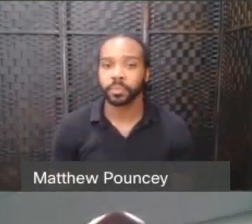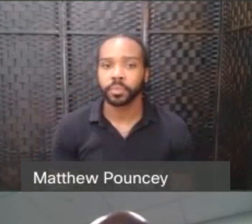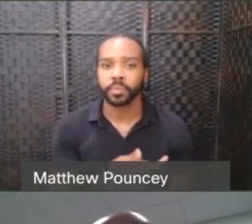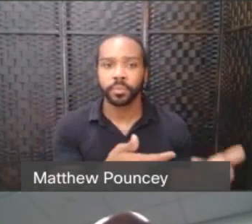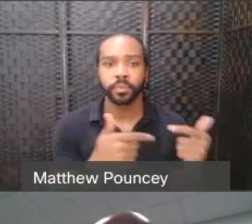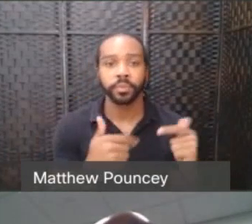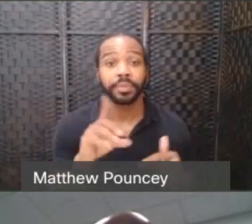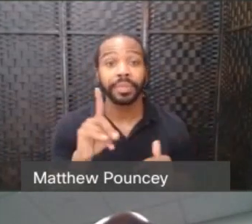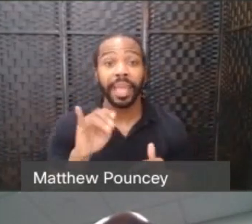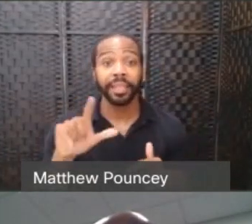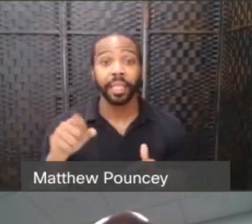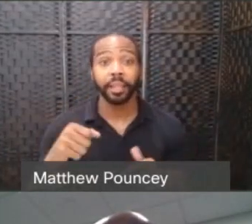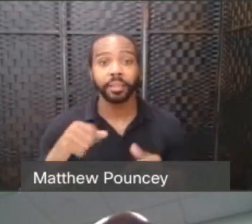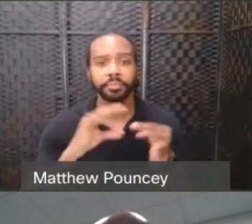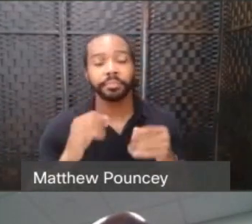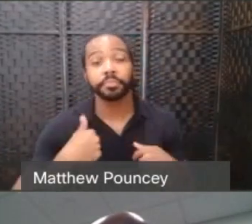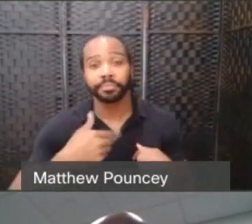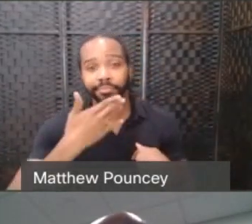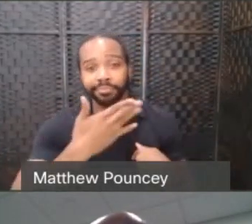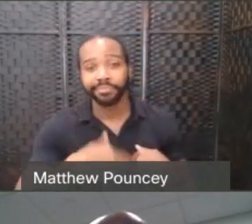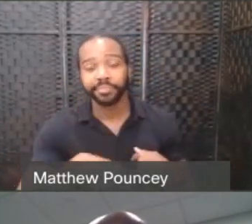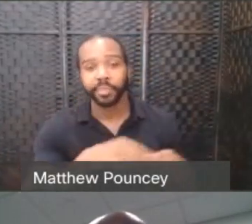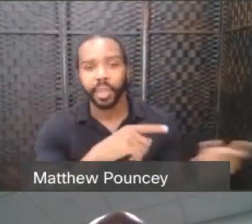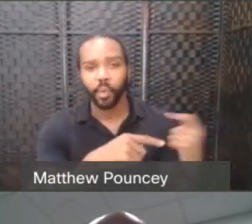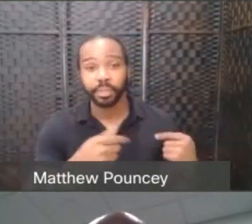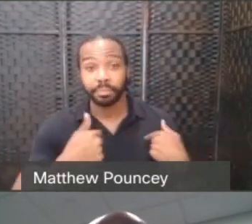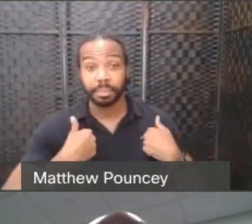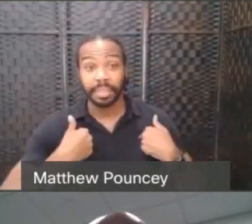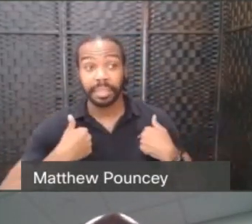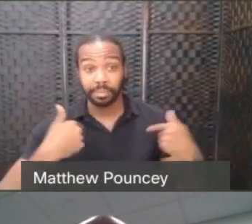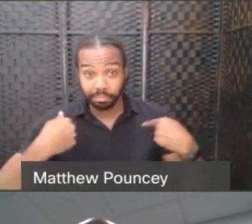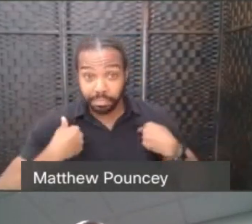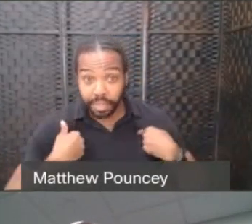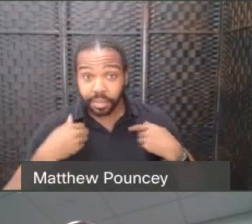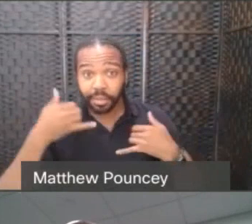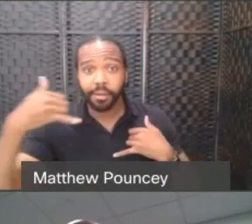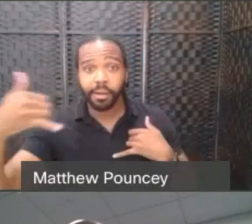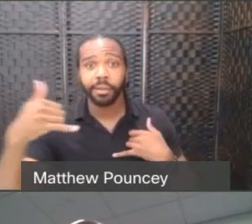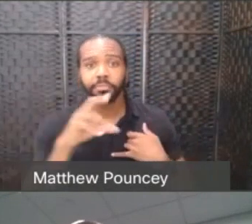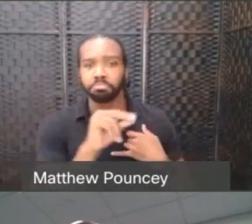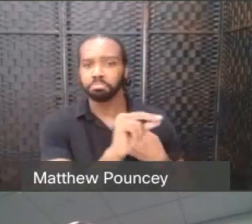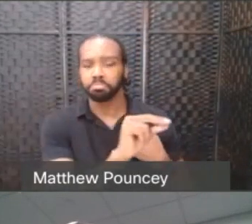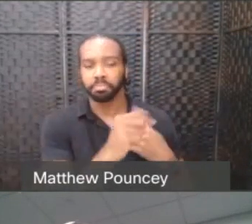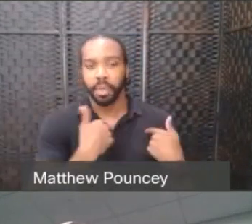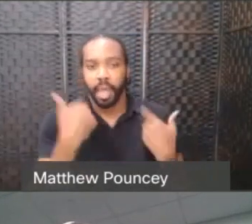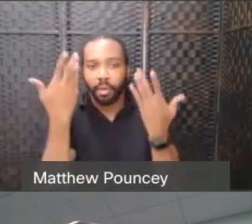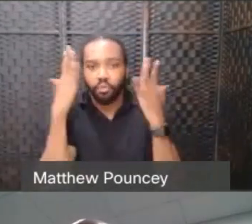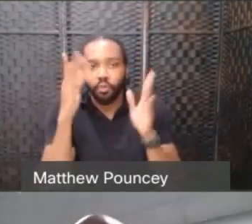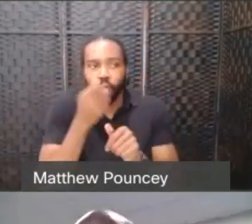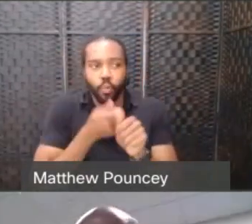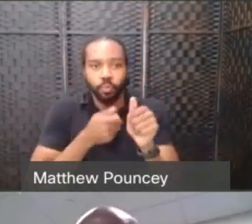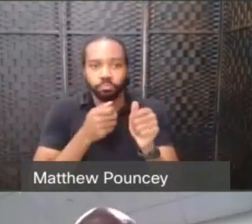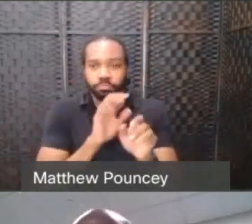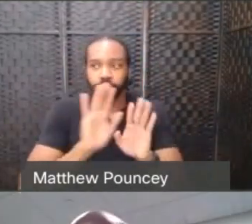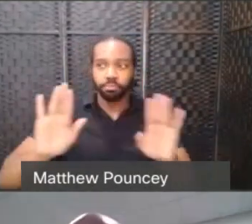Thanks for the question, Robin. I think since I didn't personally make the phone calls, I don't know what everyone said, but I